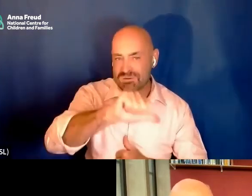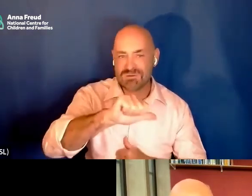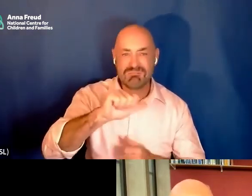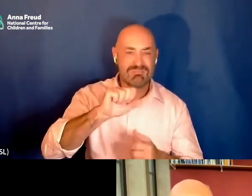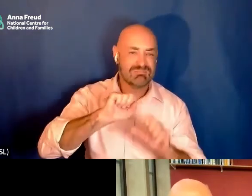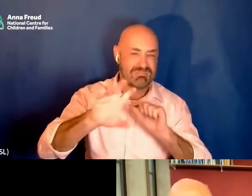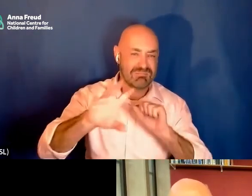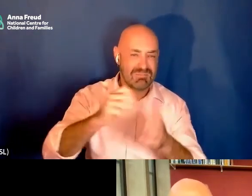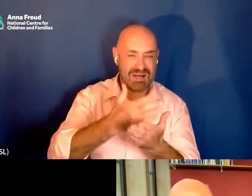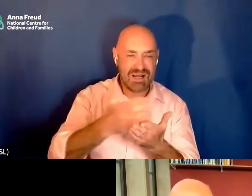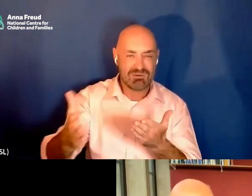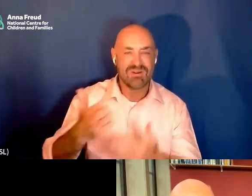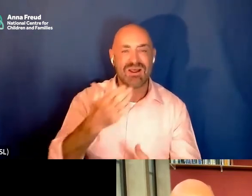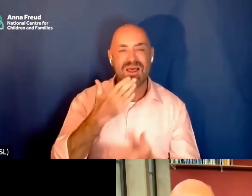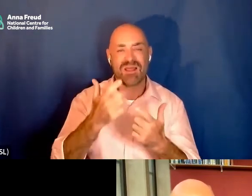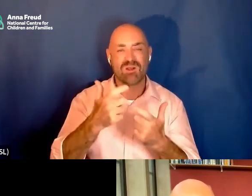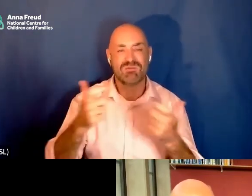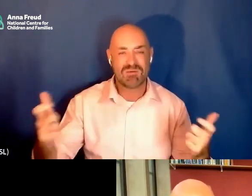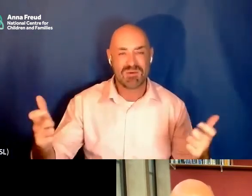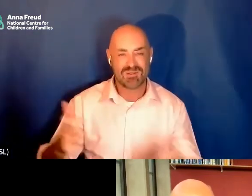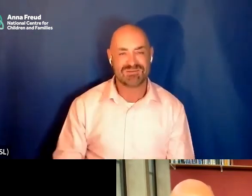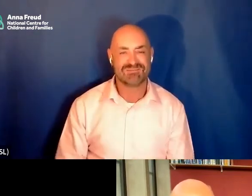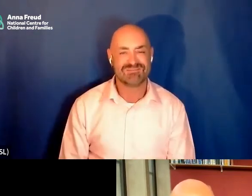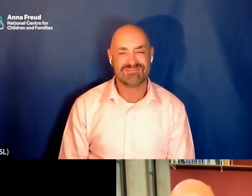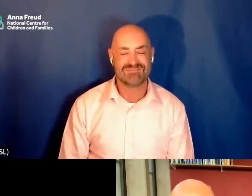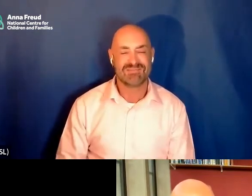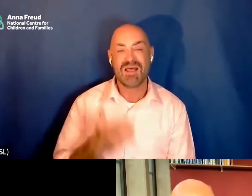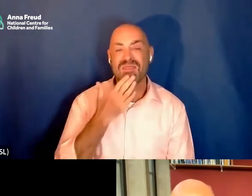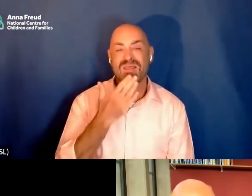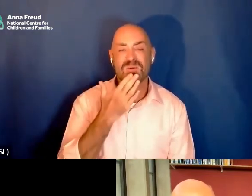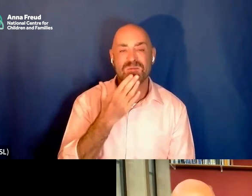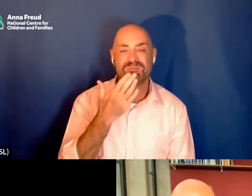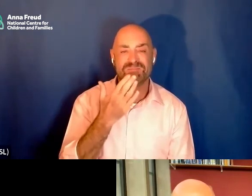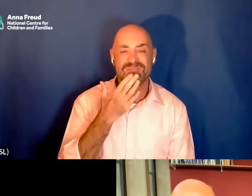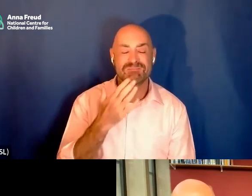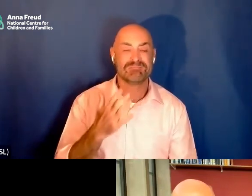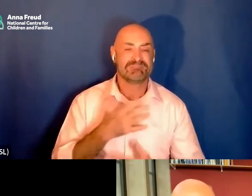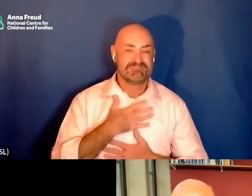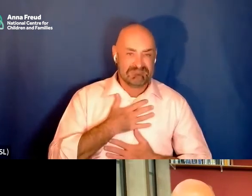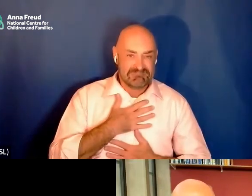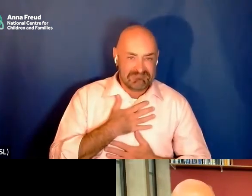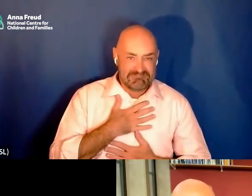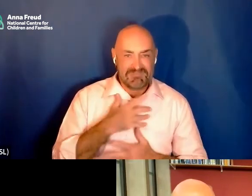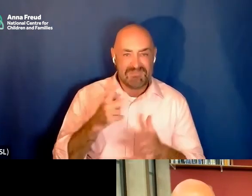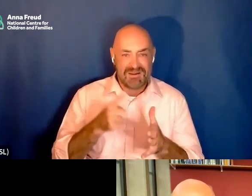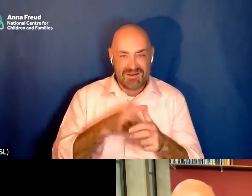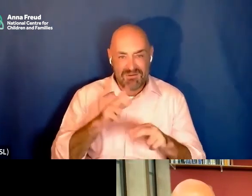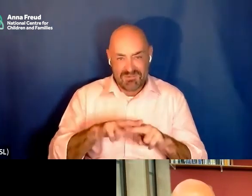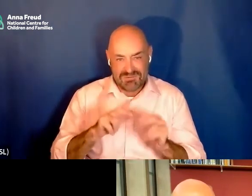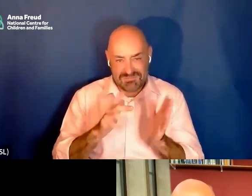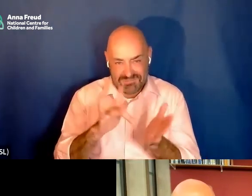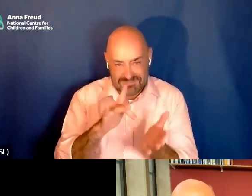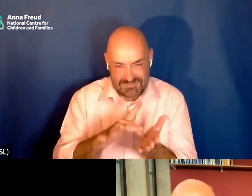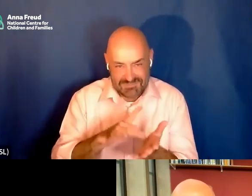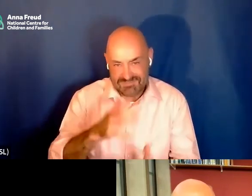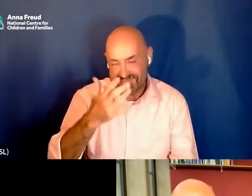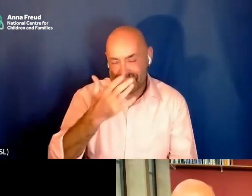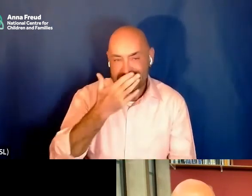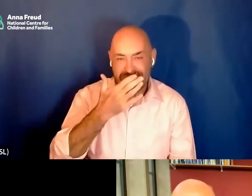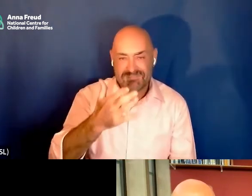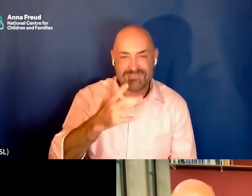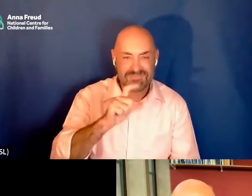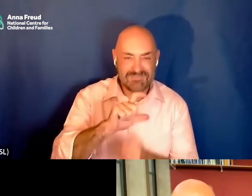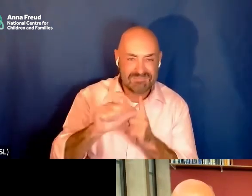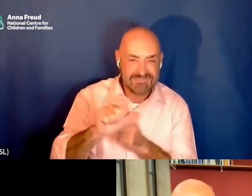from. Thanks very much. Thank you so much. It's such a privilege to be here, and just in the spirit of community